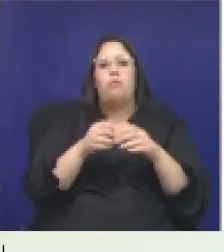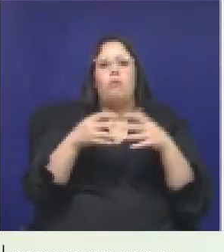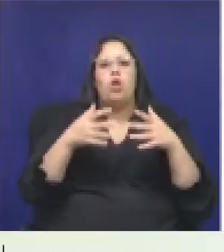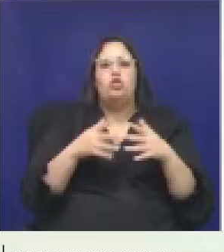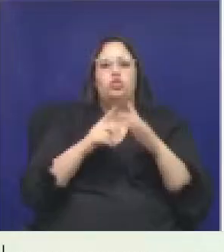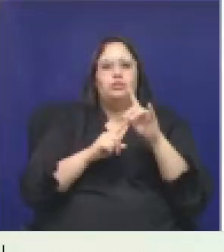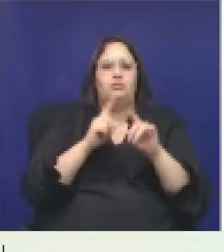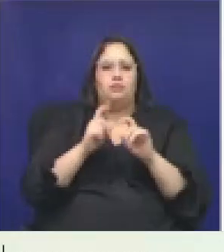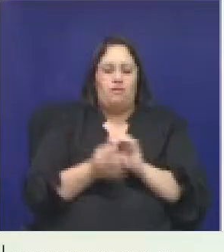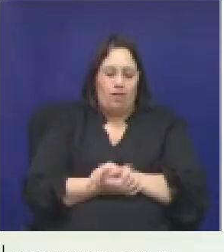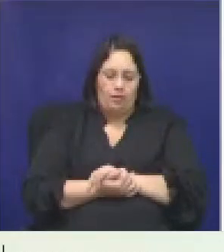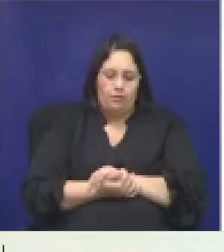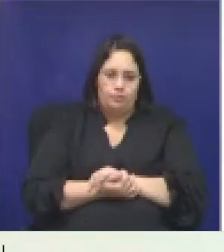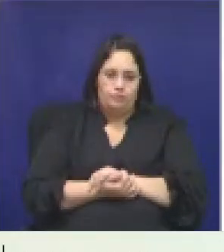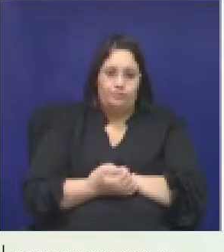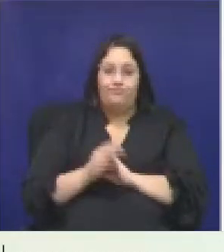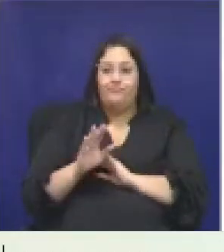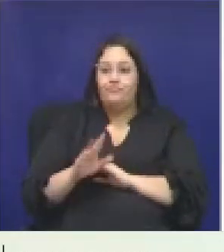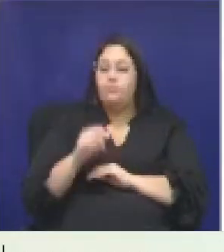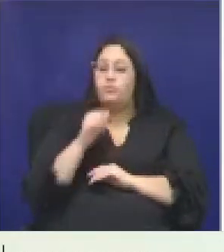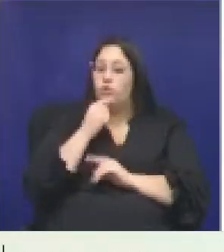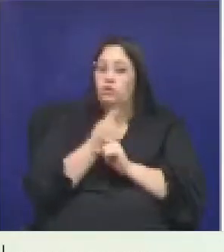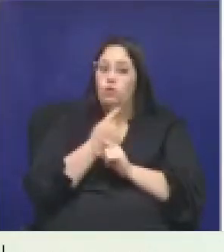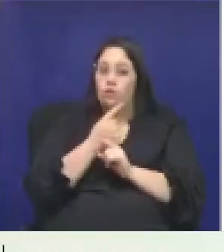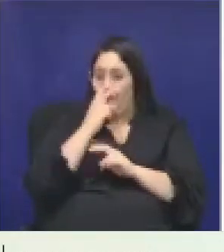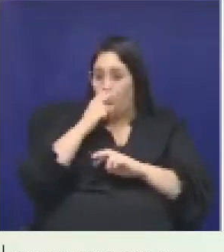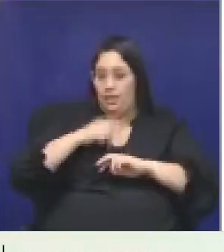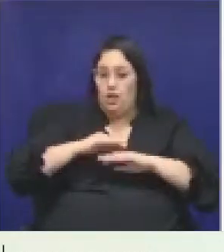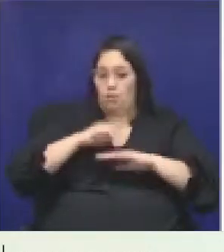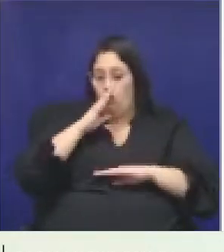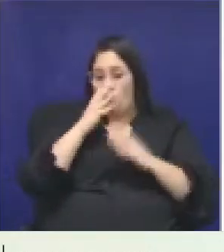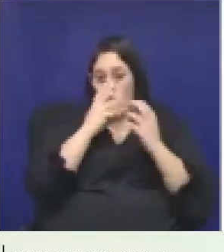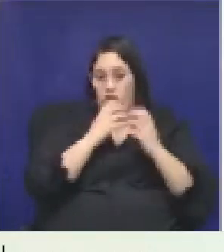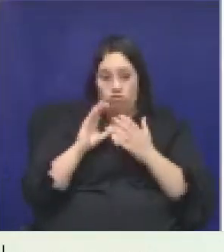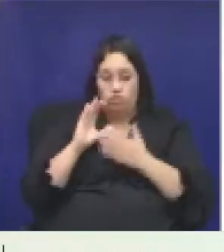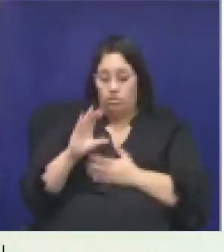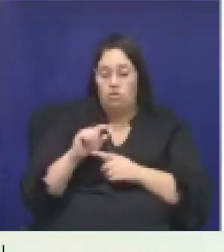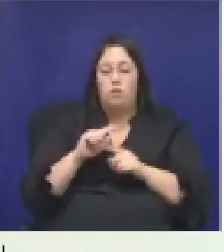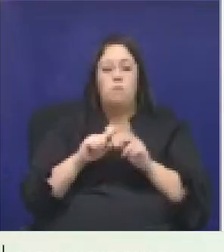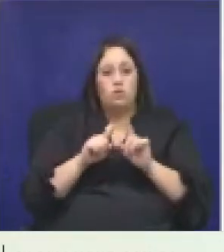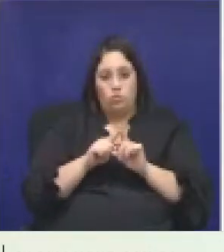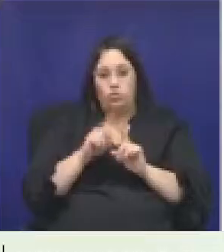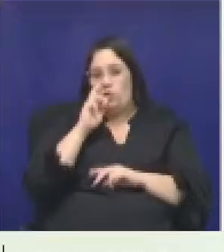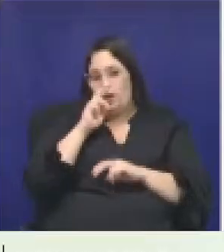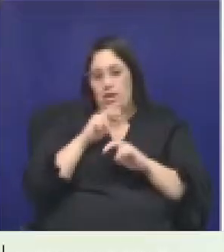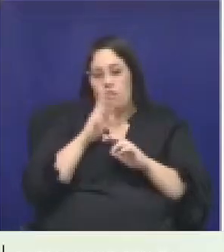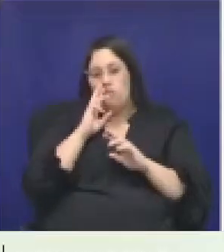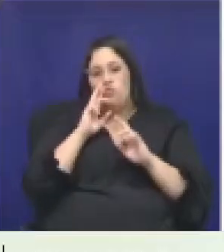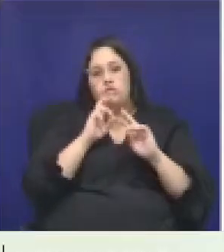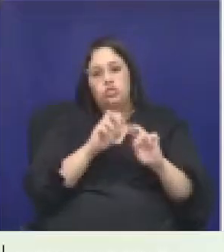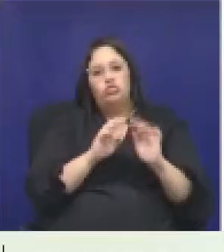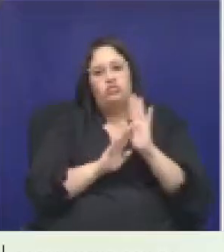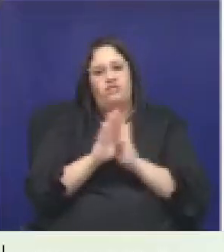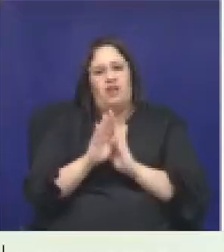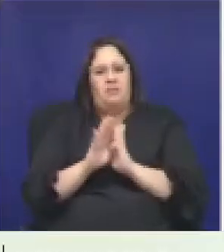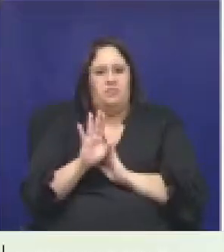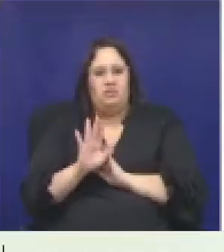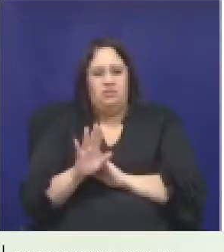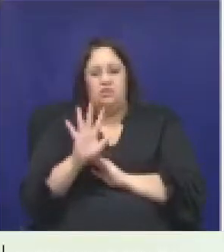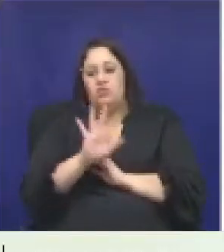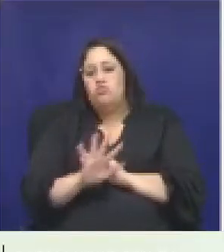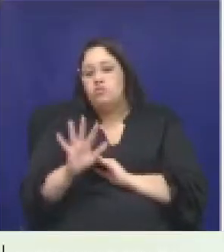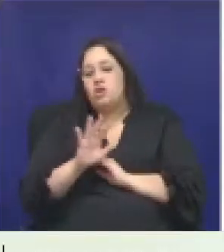survey. This does not only require more budget, but it also requires research and development